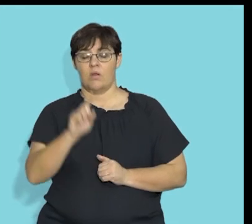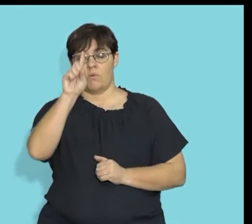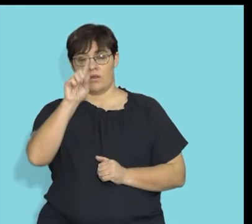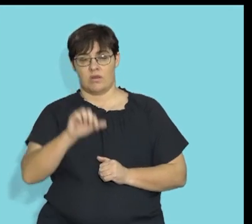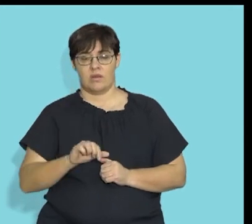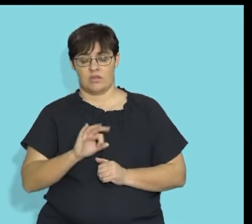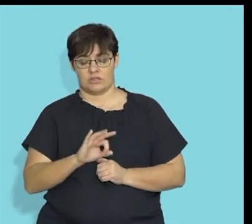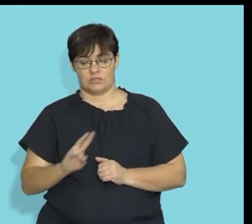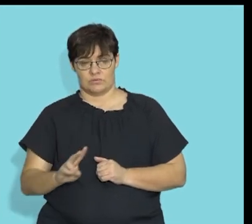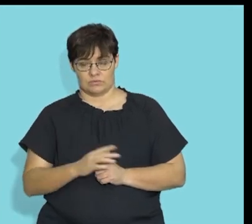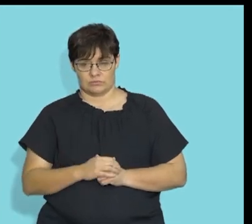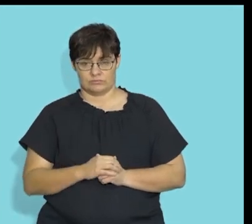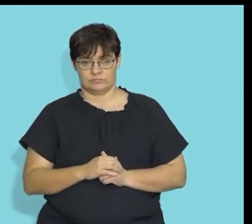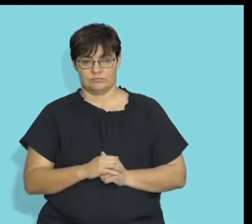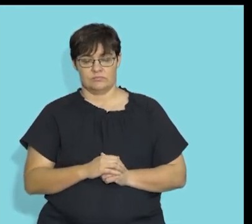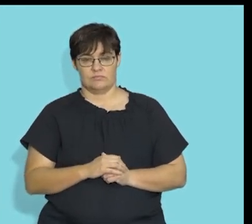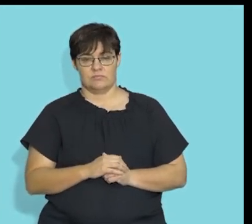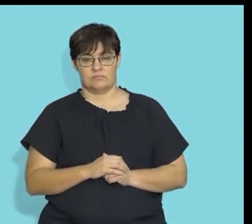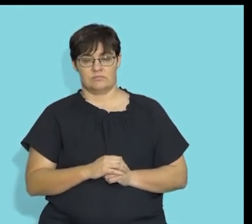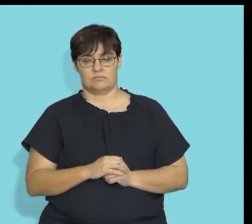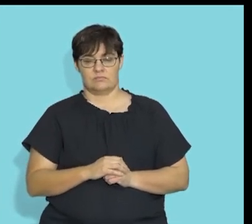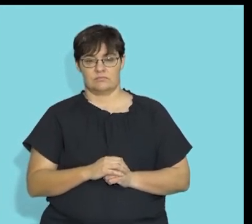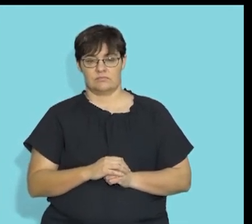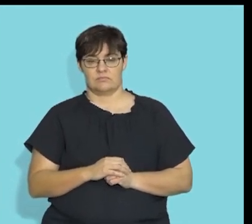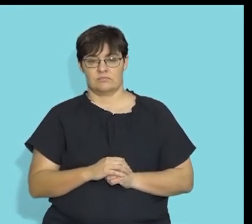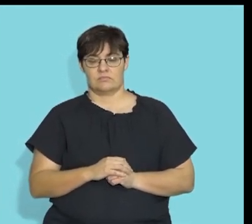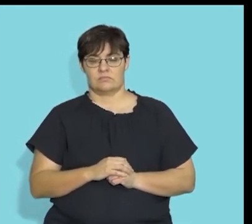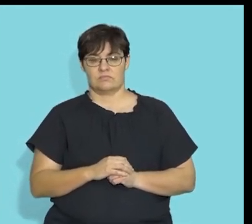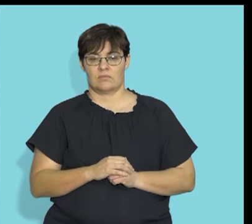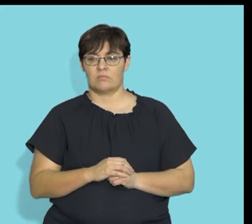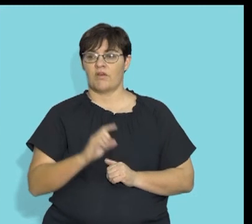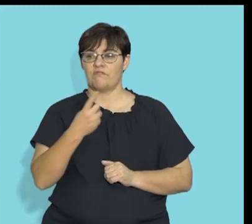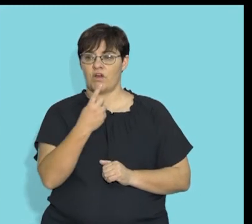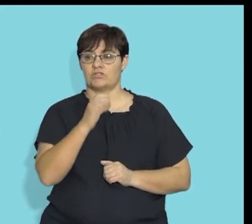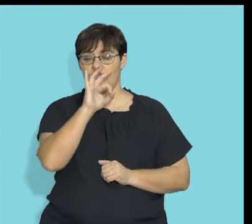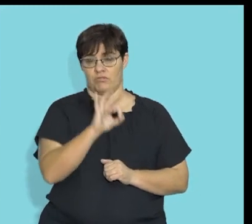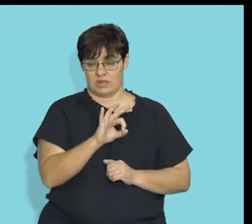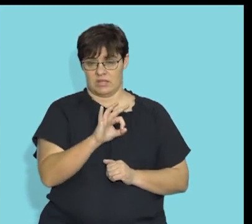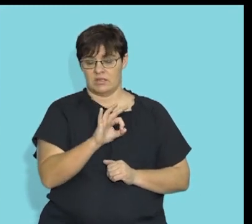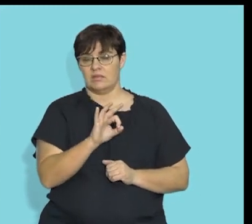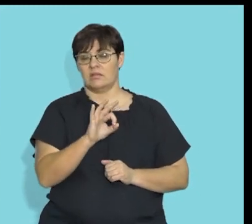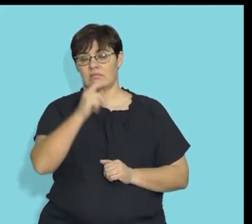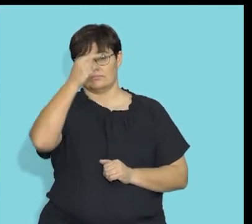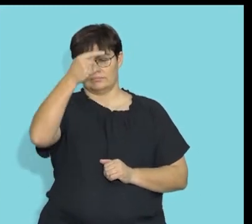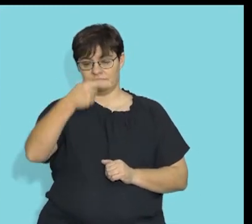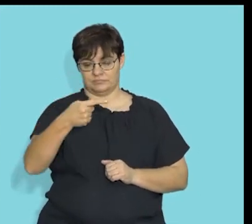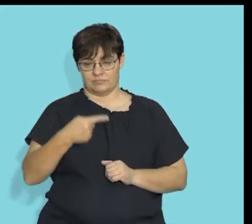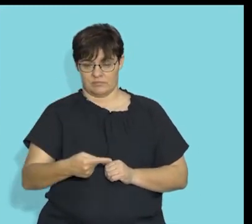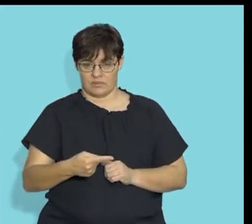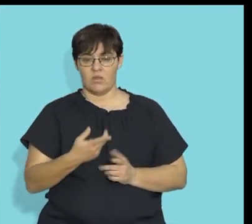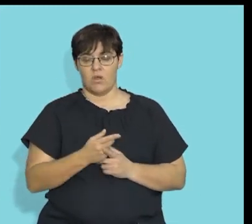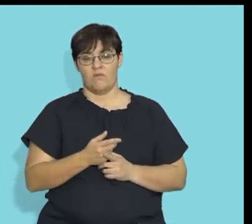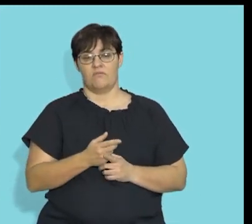then 1 over 32. Those are the first 3 terms of this